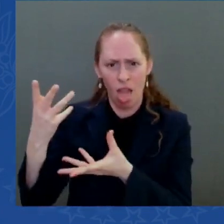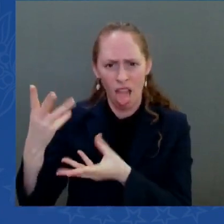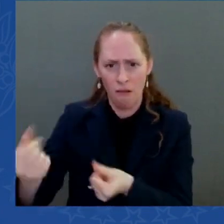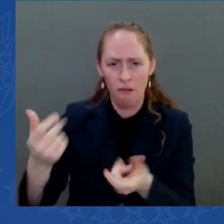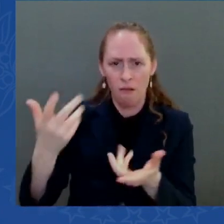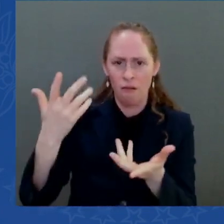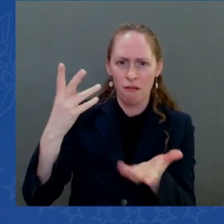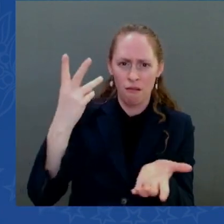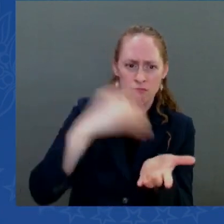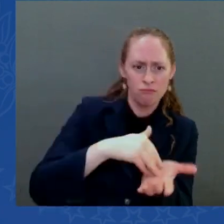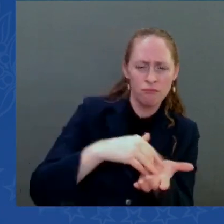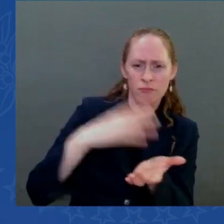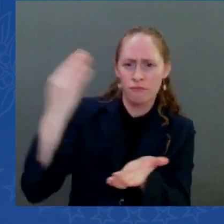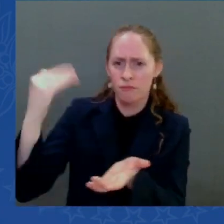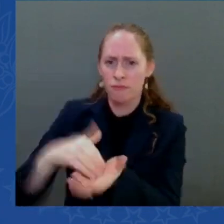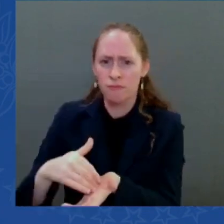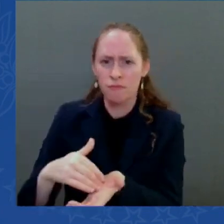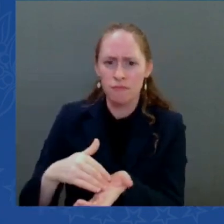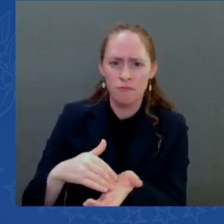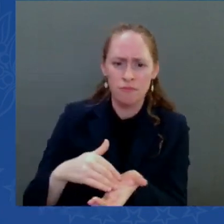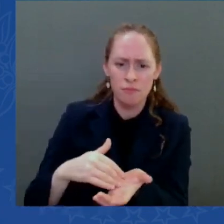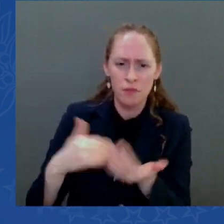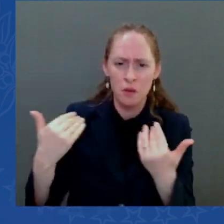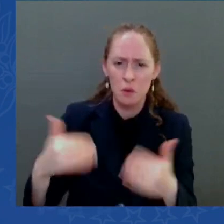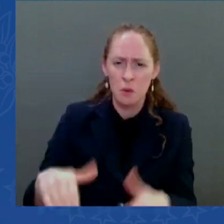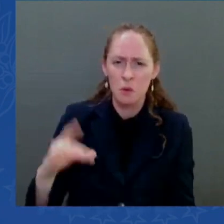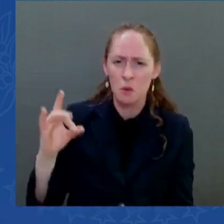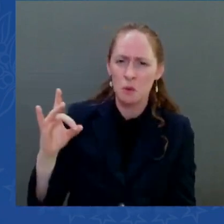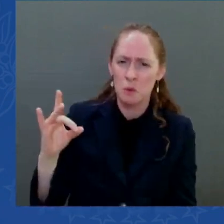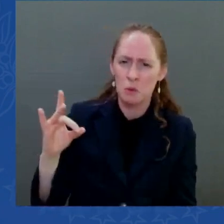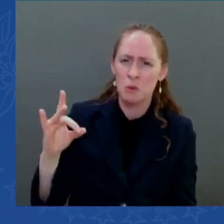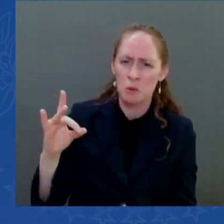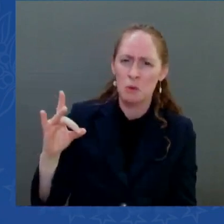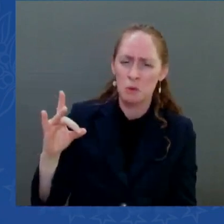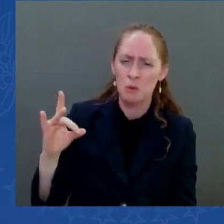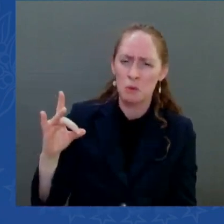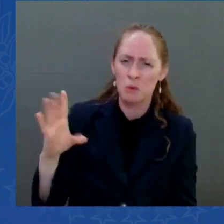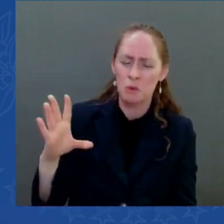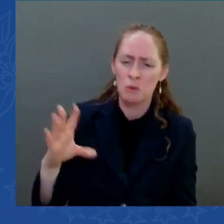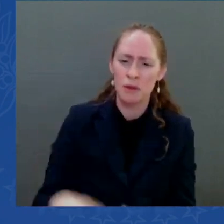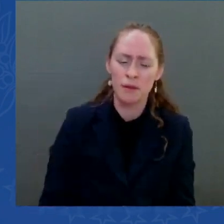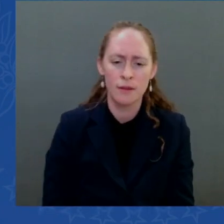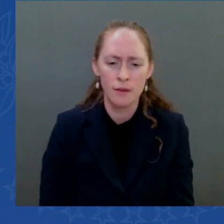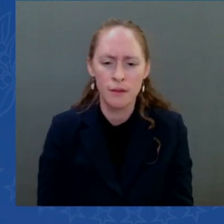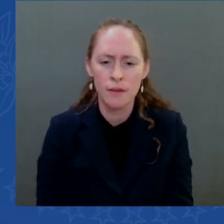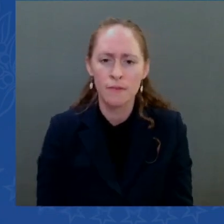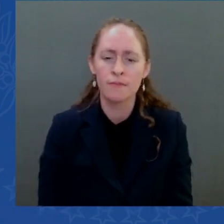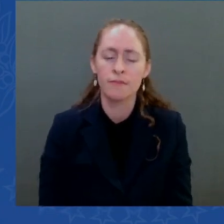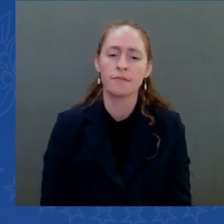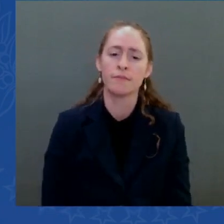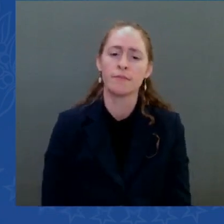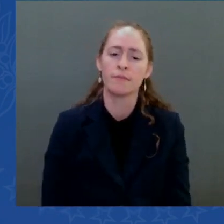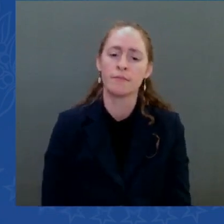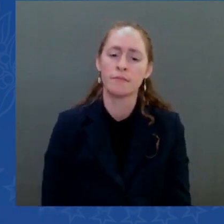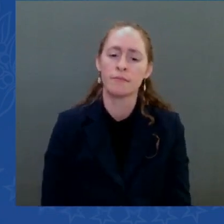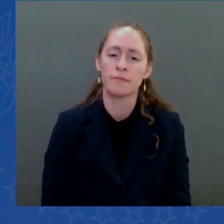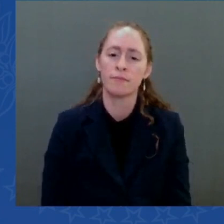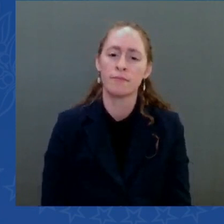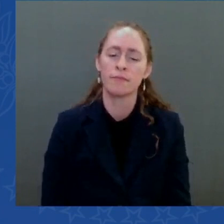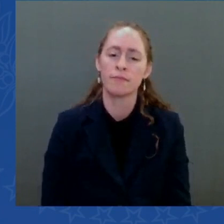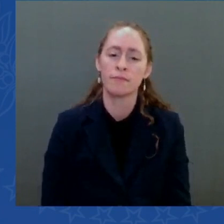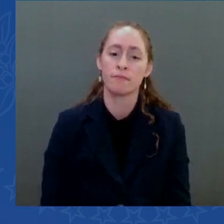Today, 1 in 4 Americans who need prescription drugs struggle to afford them. Nearly 30% of people needing essential drug